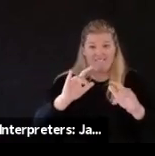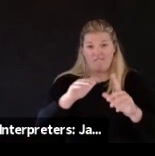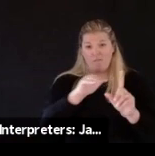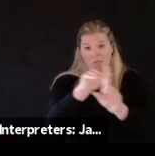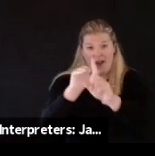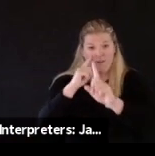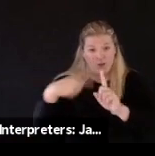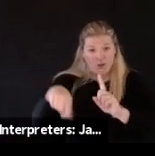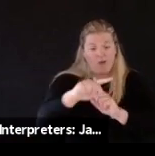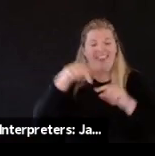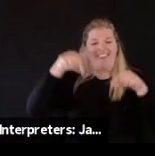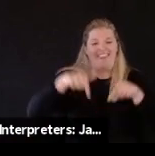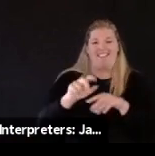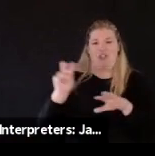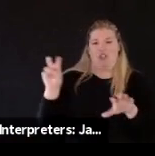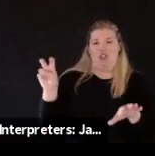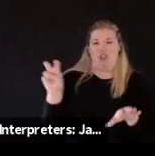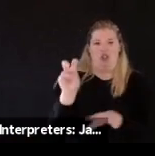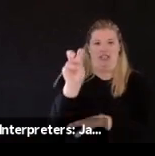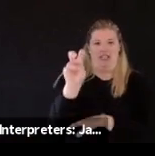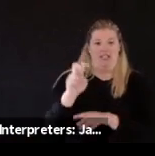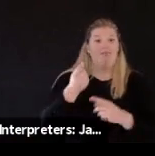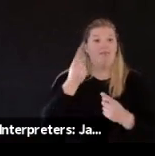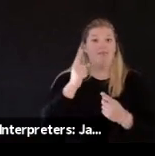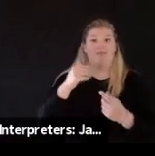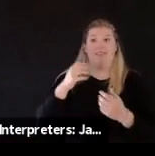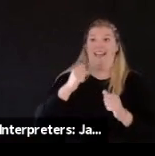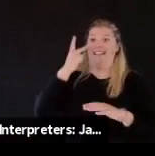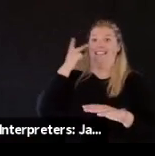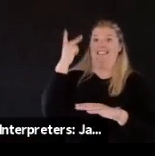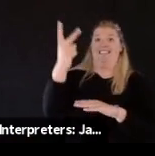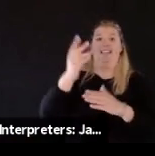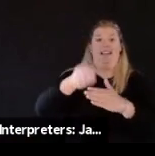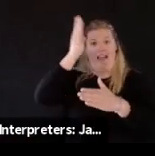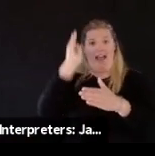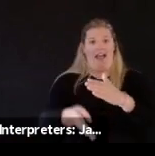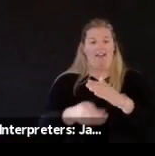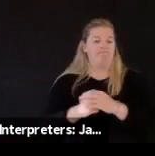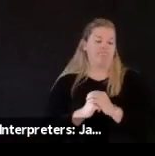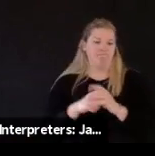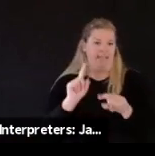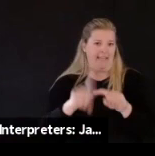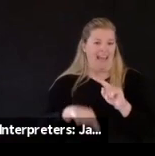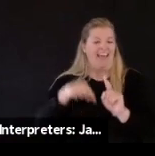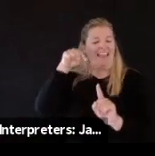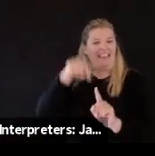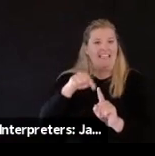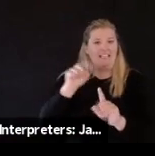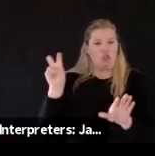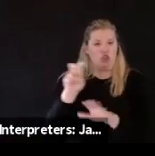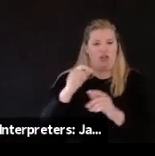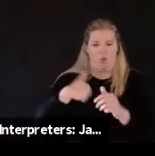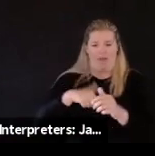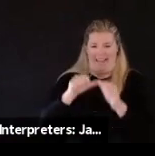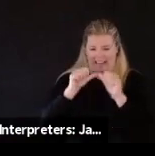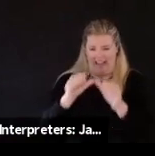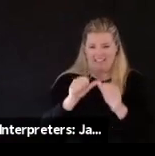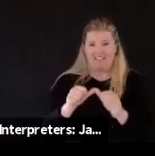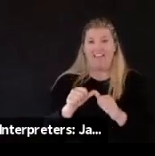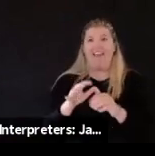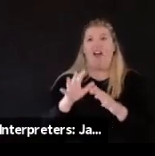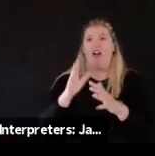the end point is nowhere near, and it is constantly requiring us to come back to a space, even when it's